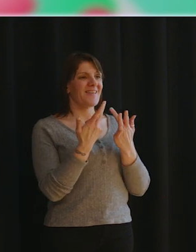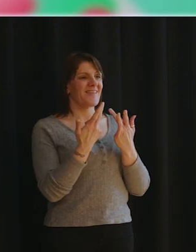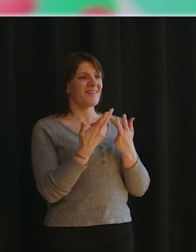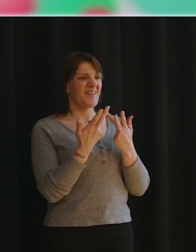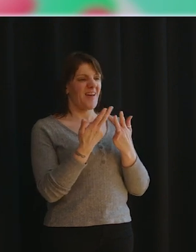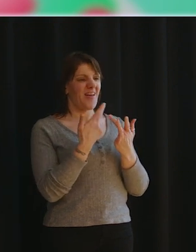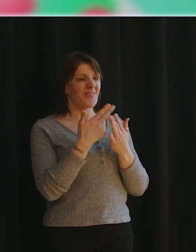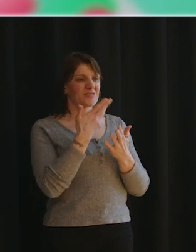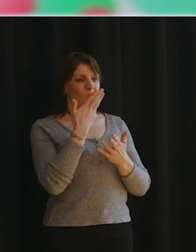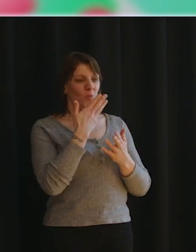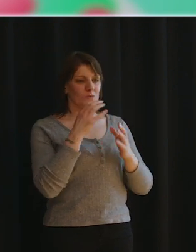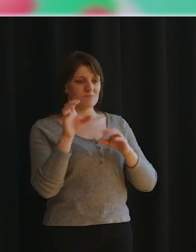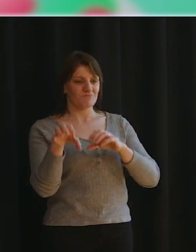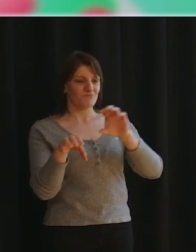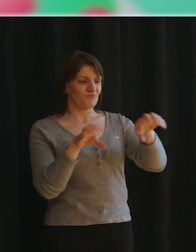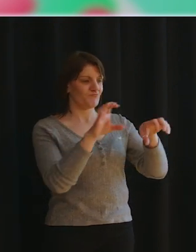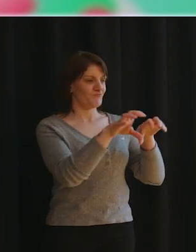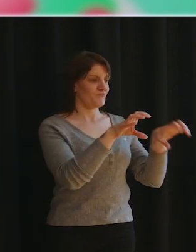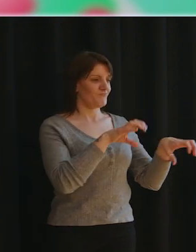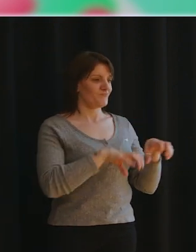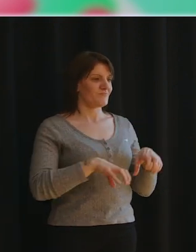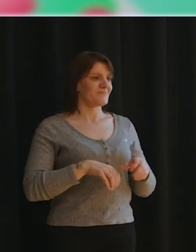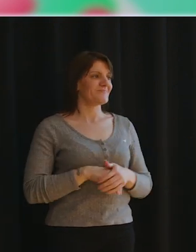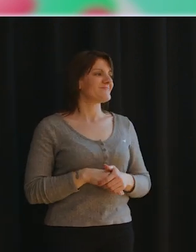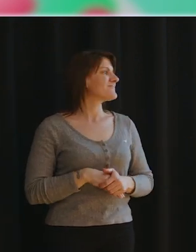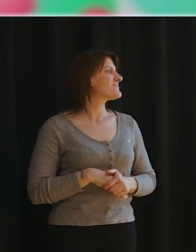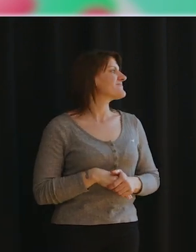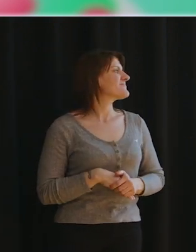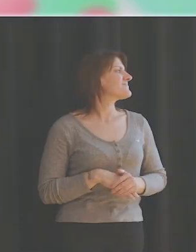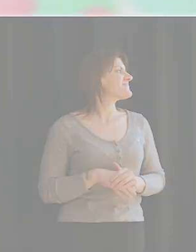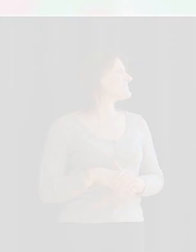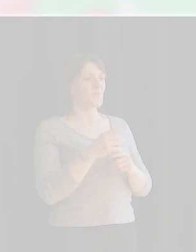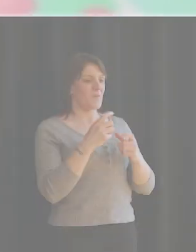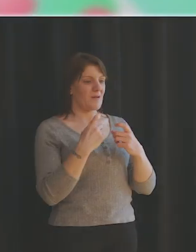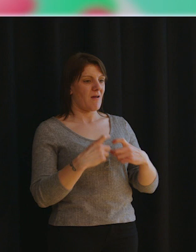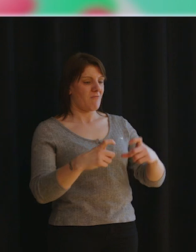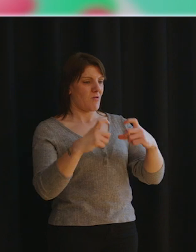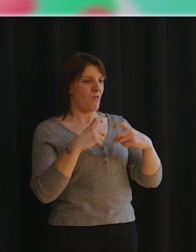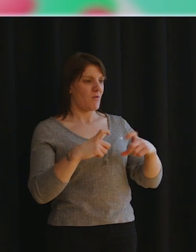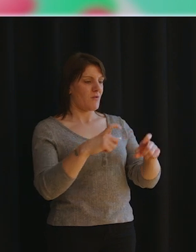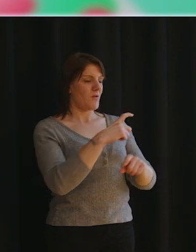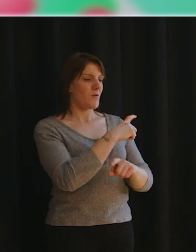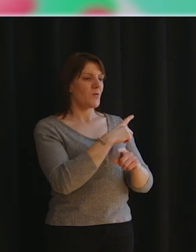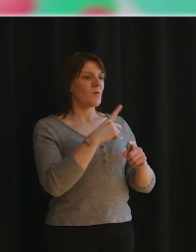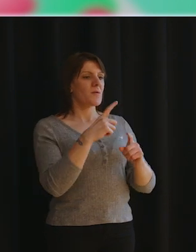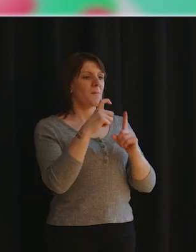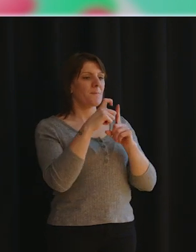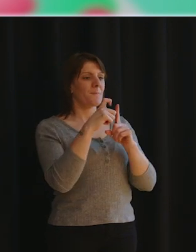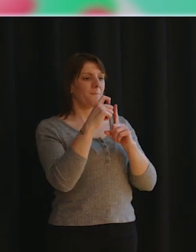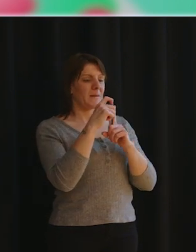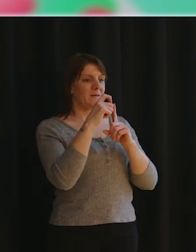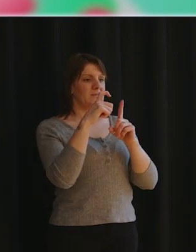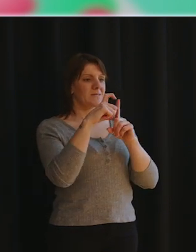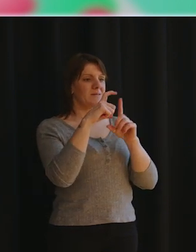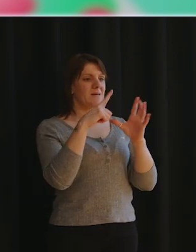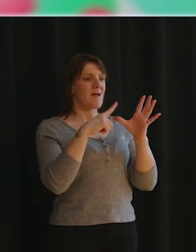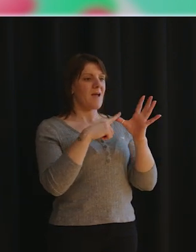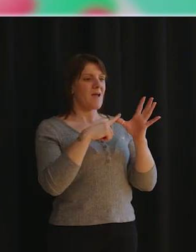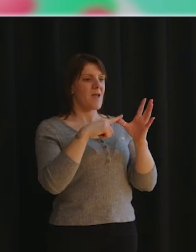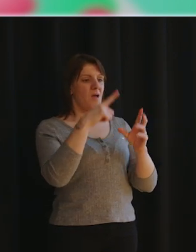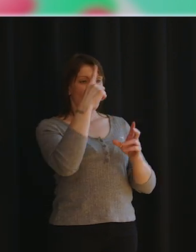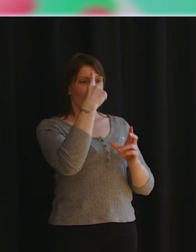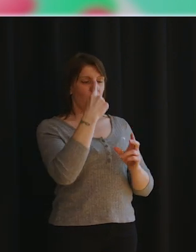schools. That's 13, by the way, in case you... The PDA profile is categorized by these